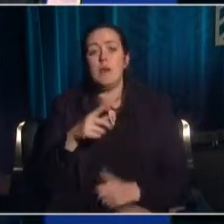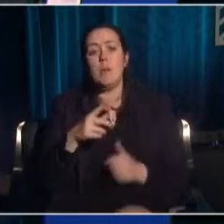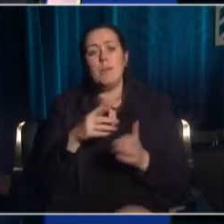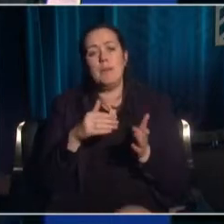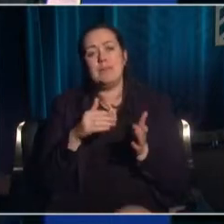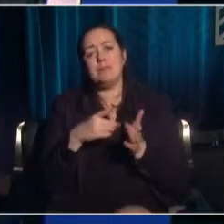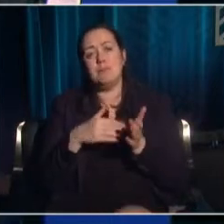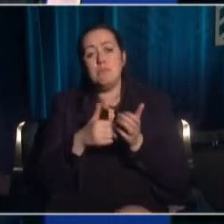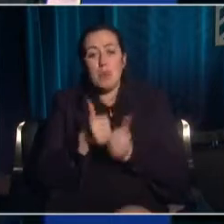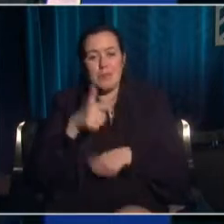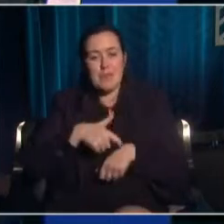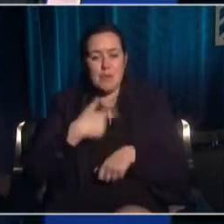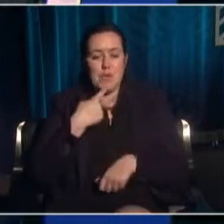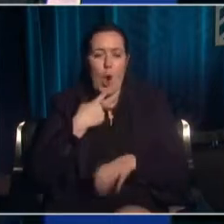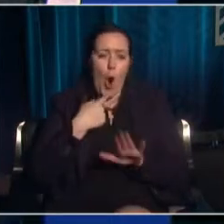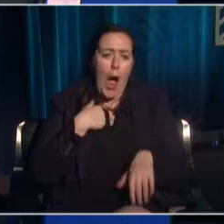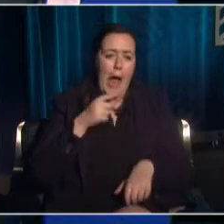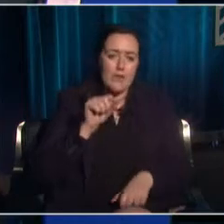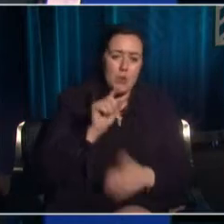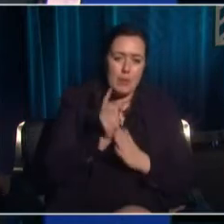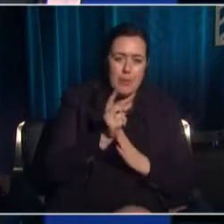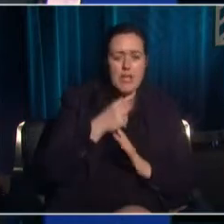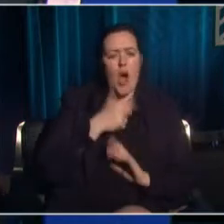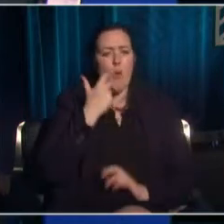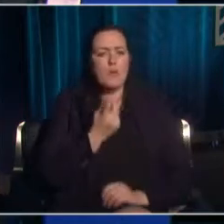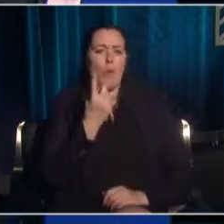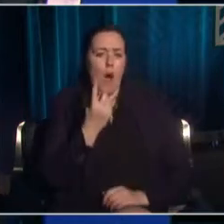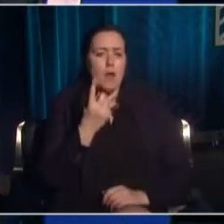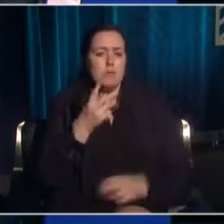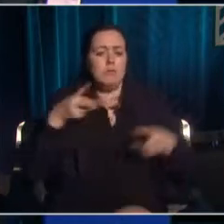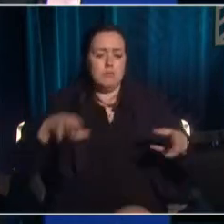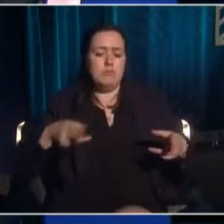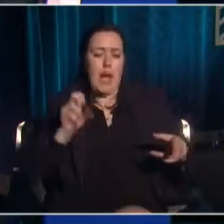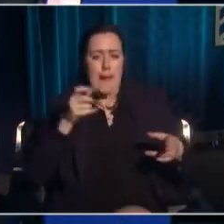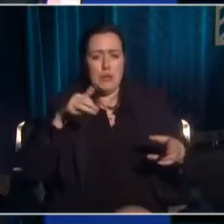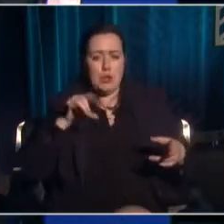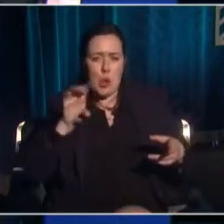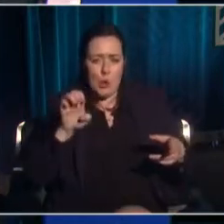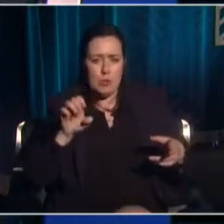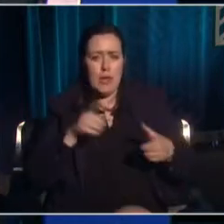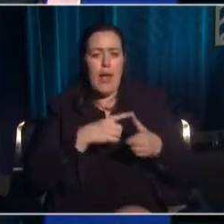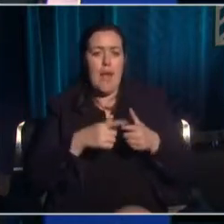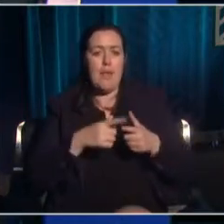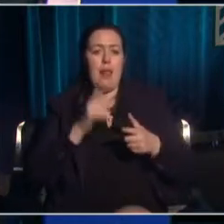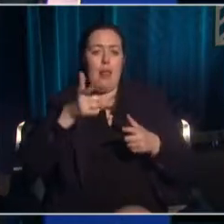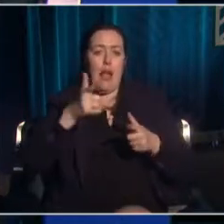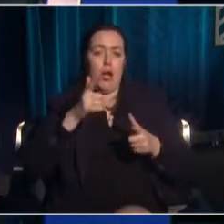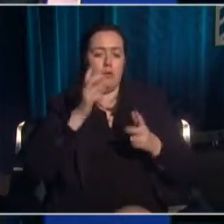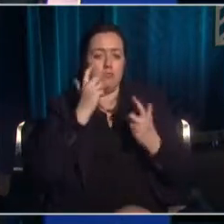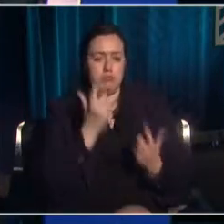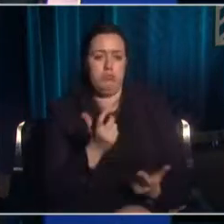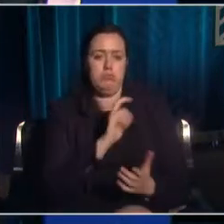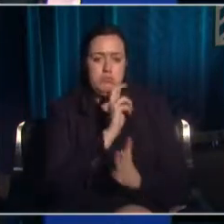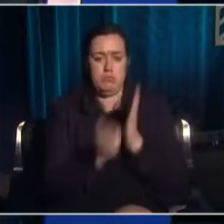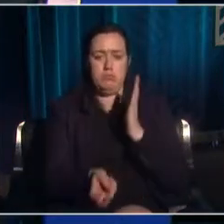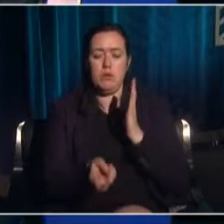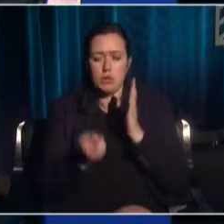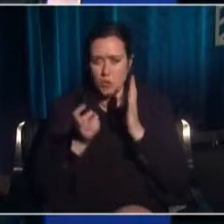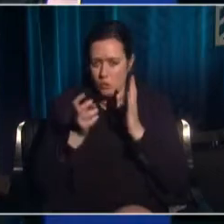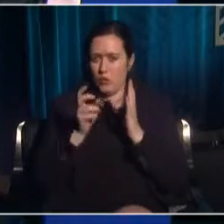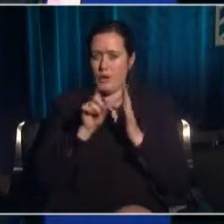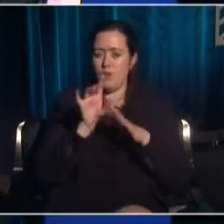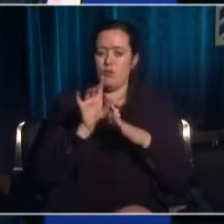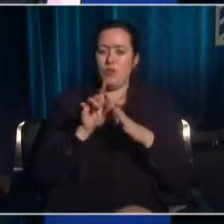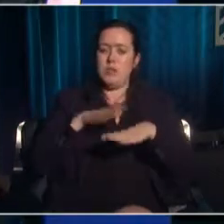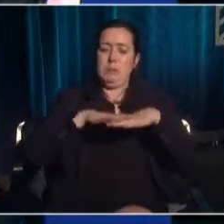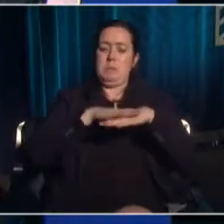one episode. And that choice that we have can make a huge difference in how many people we can activate and how much we can get them coming back for more on their